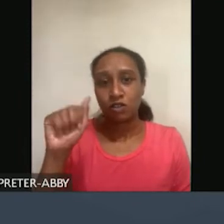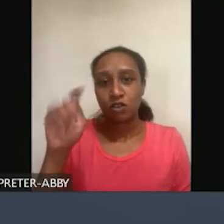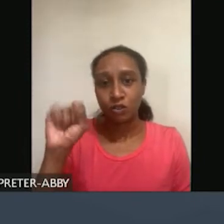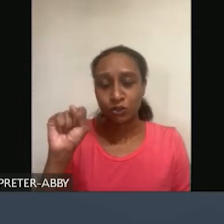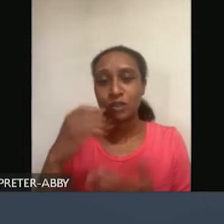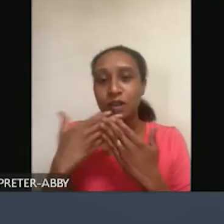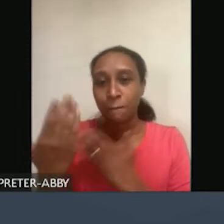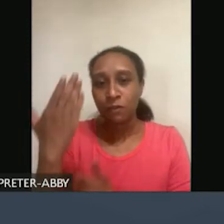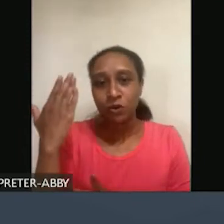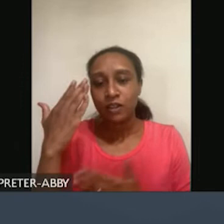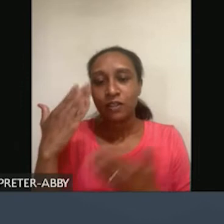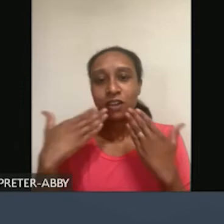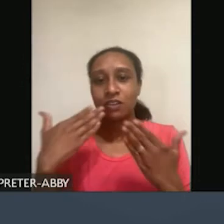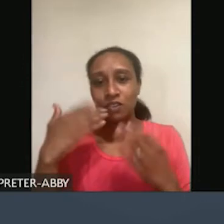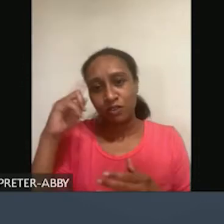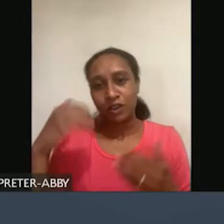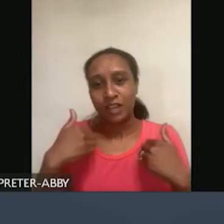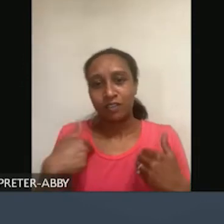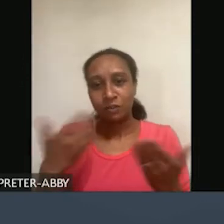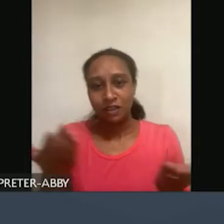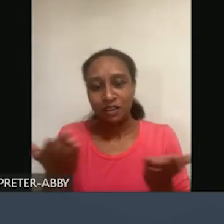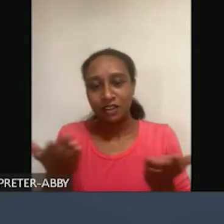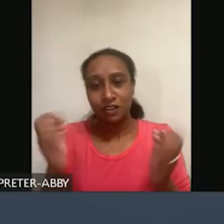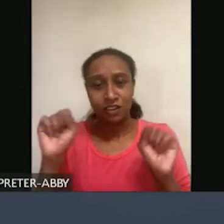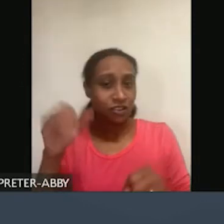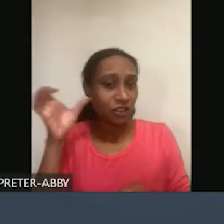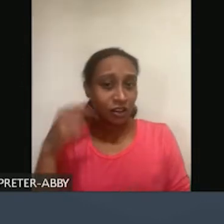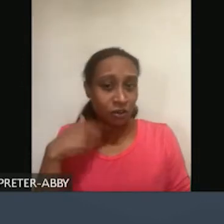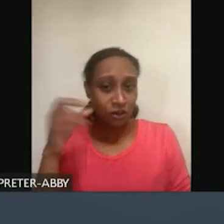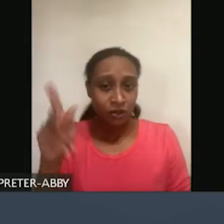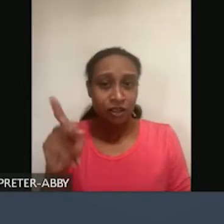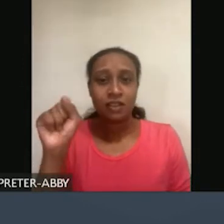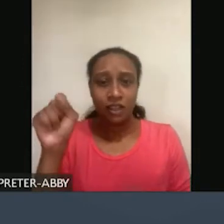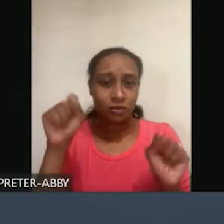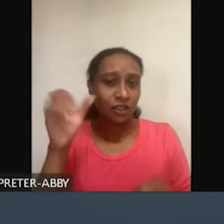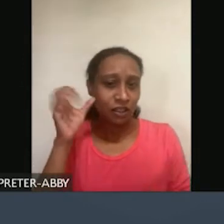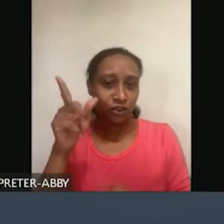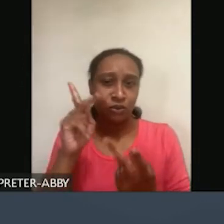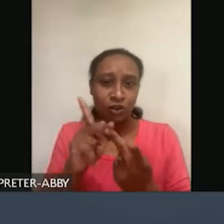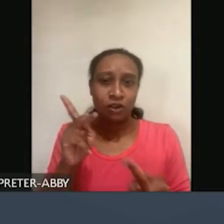Good morning. Thank you for having me also. Can you hear me okay? Yes, we can hear you perfectly.